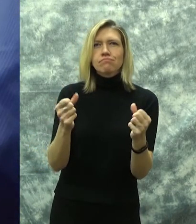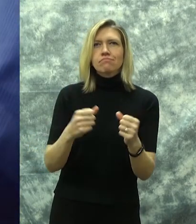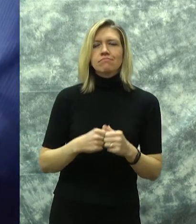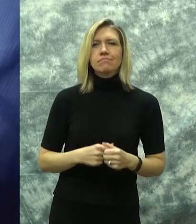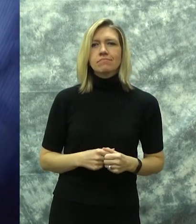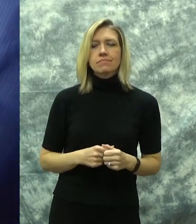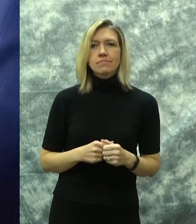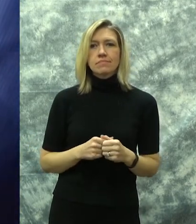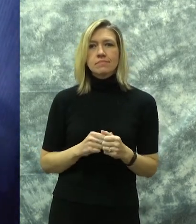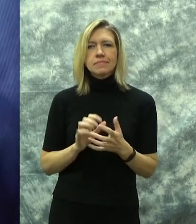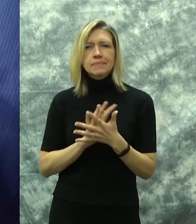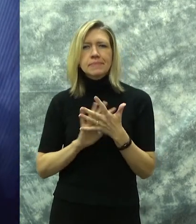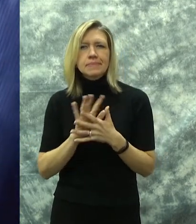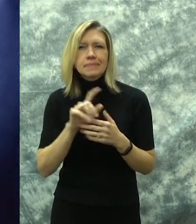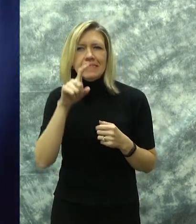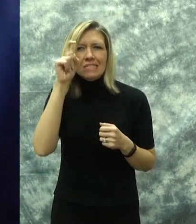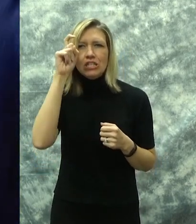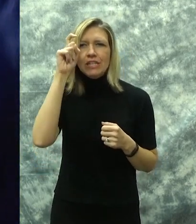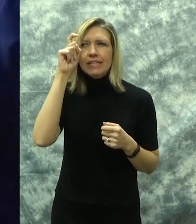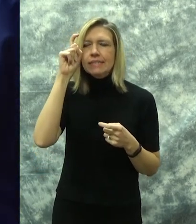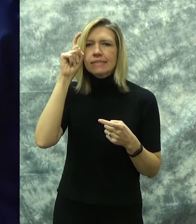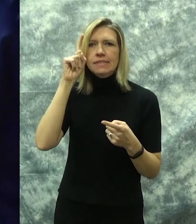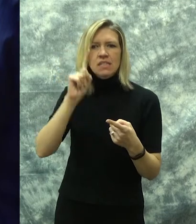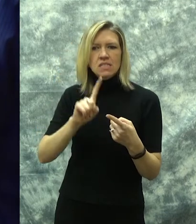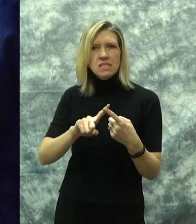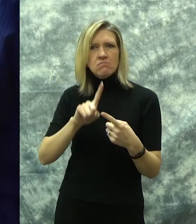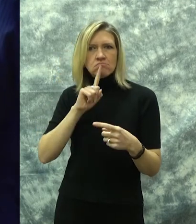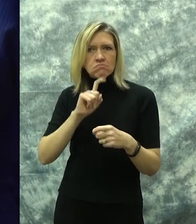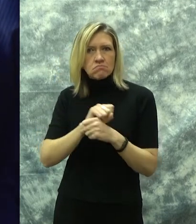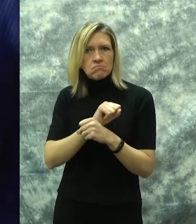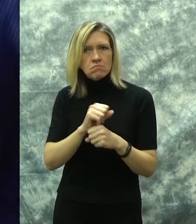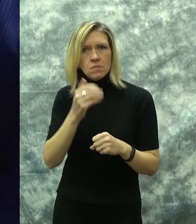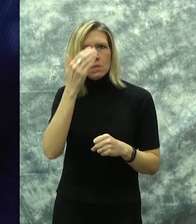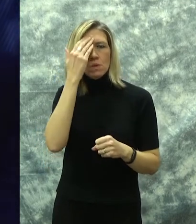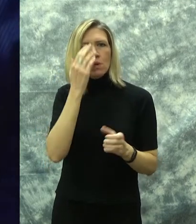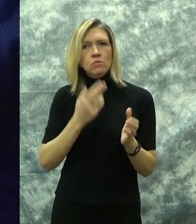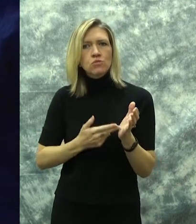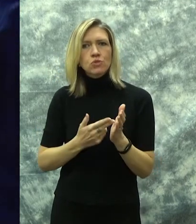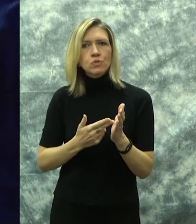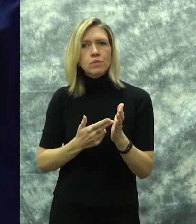Mysterious until you know the truth.